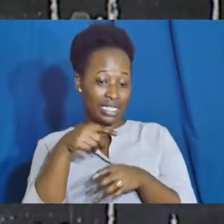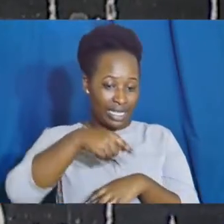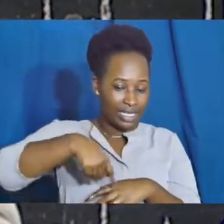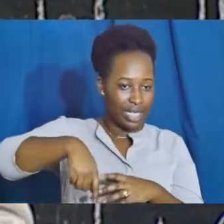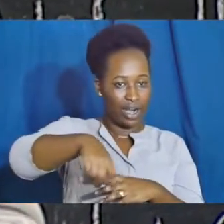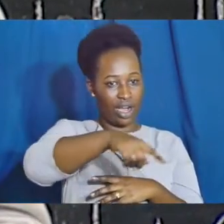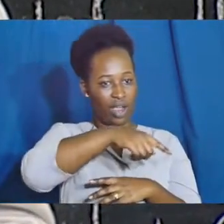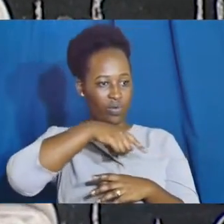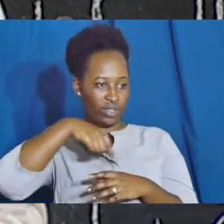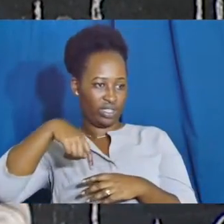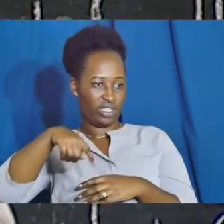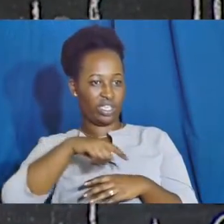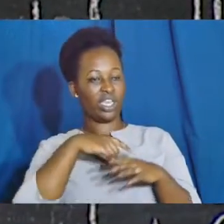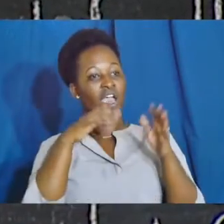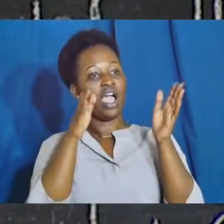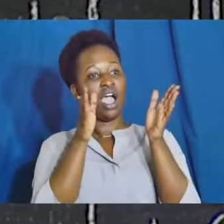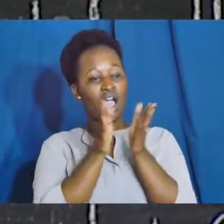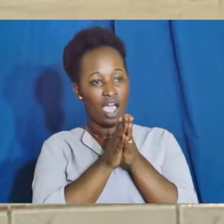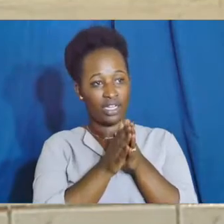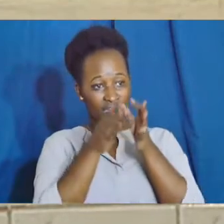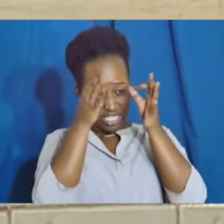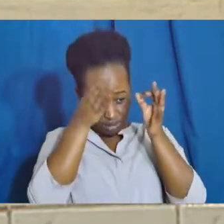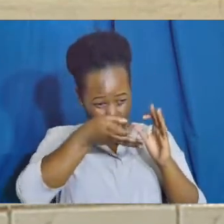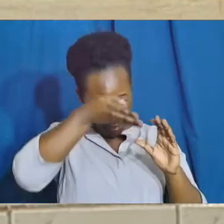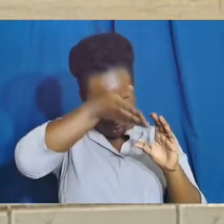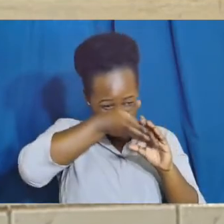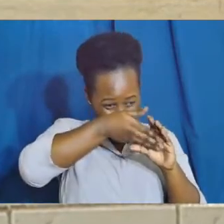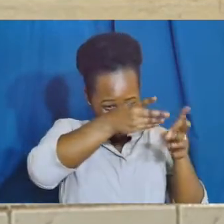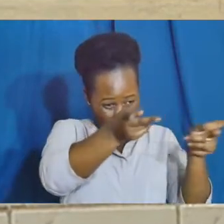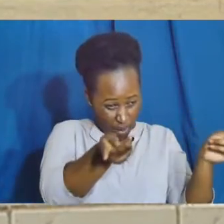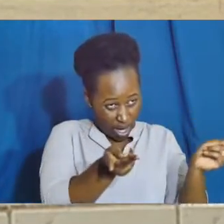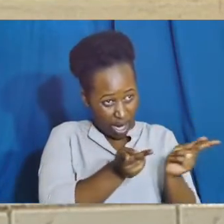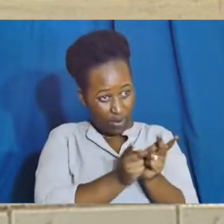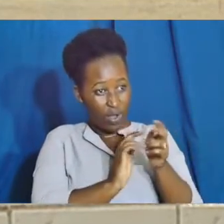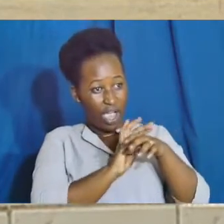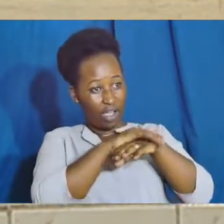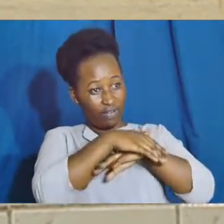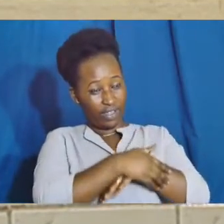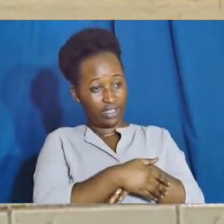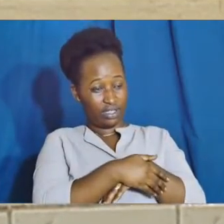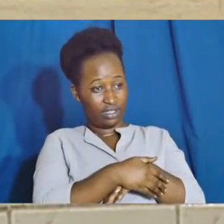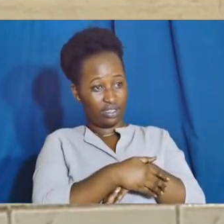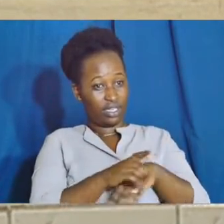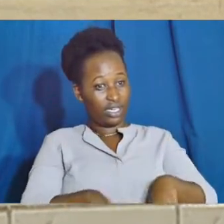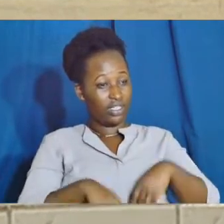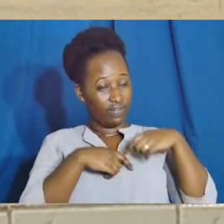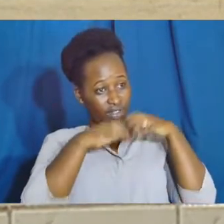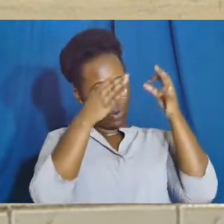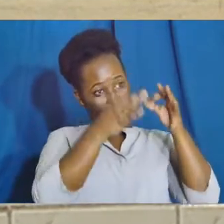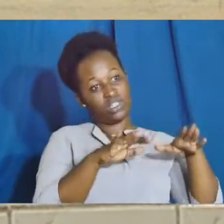surrounding and factors within that surrounding that affect living organisms.